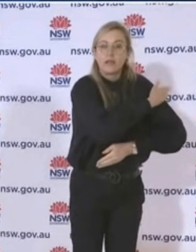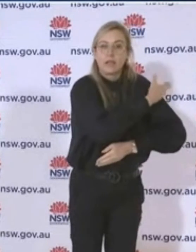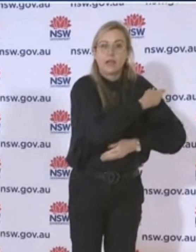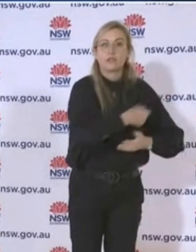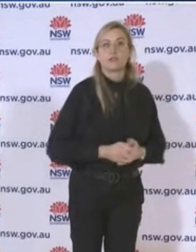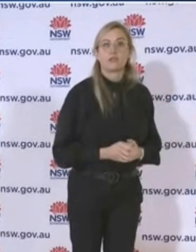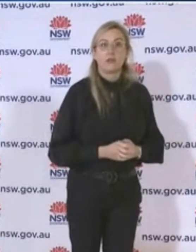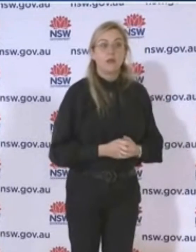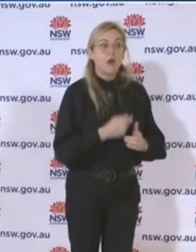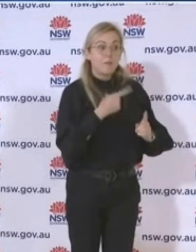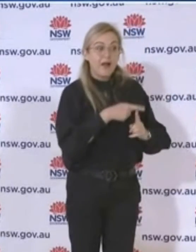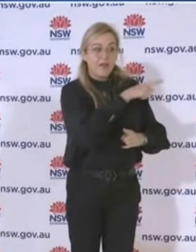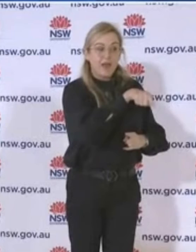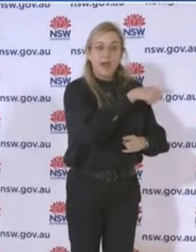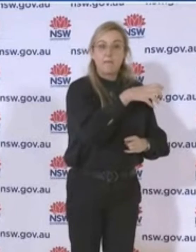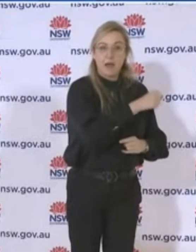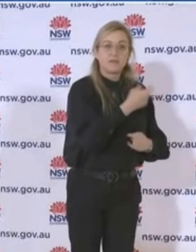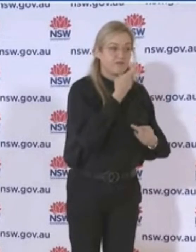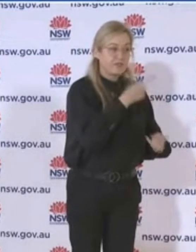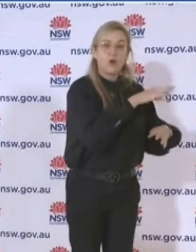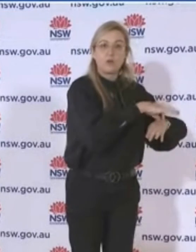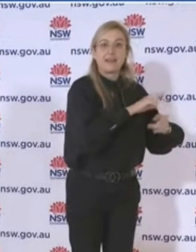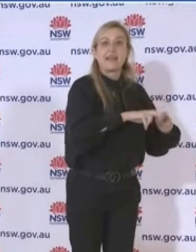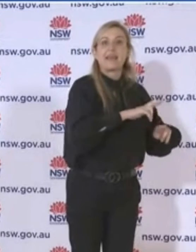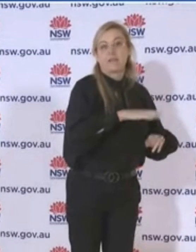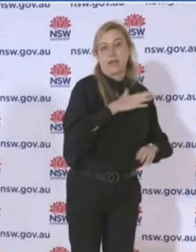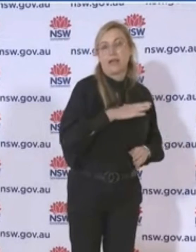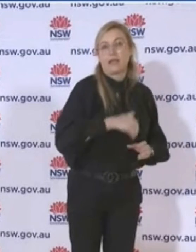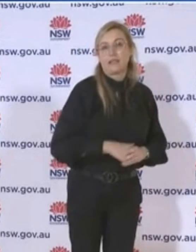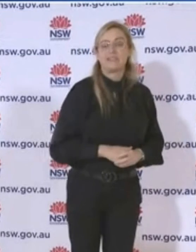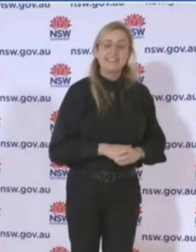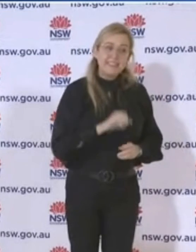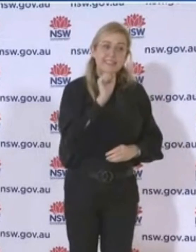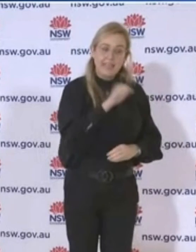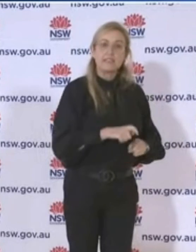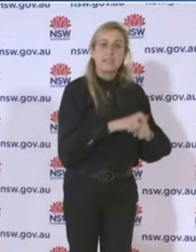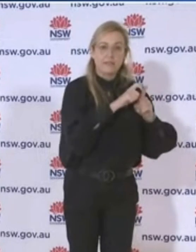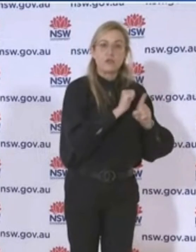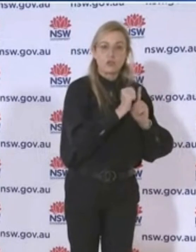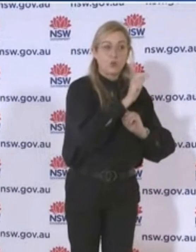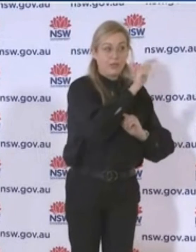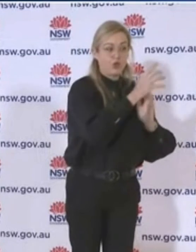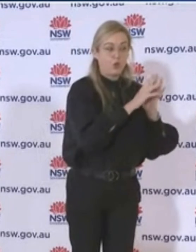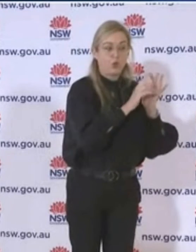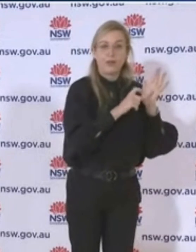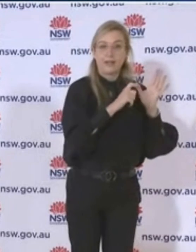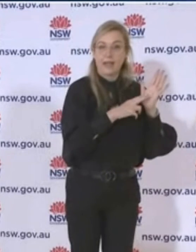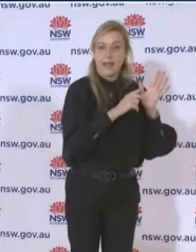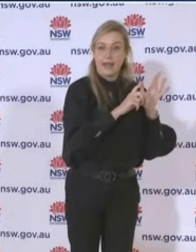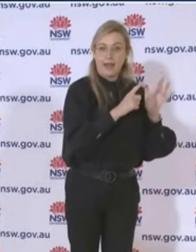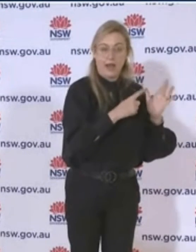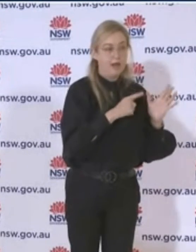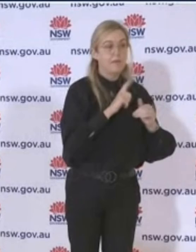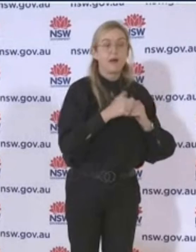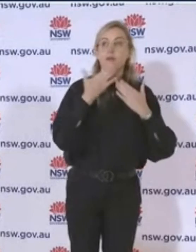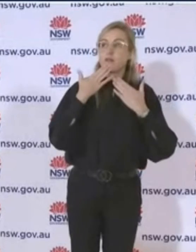medical attention when they need it as well. So as difficult as the situation is, I'm grateful for the federal and